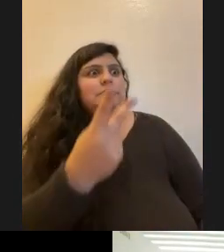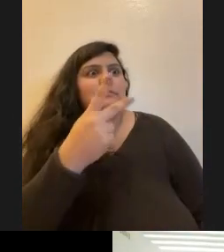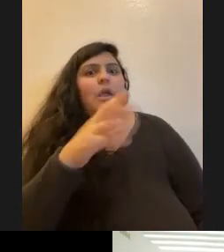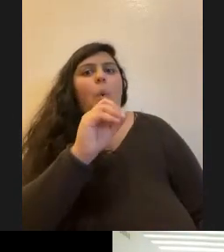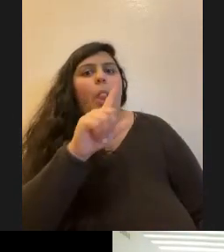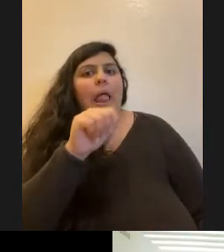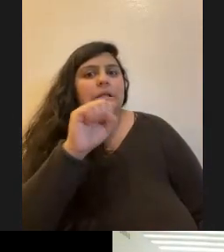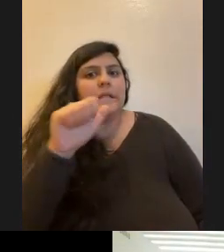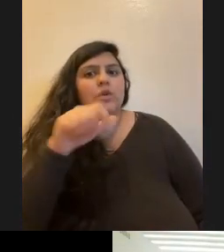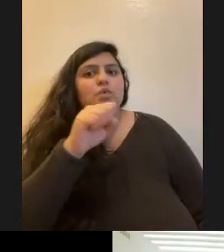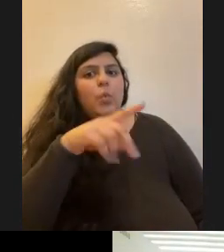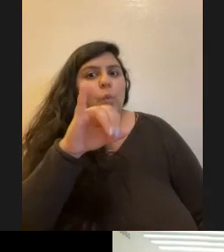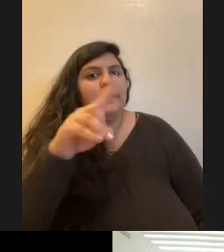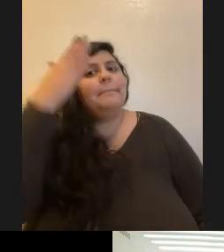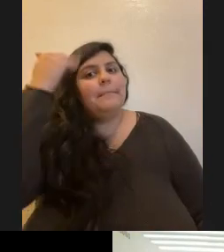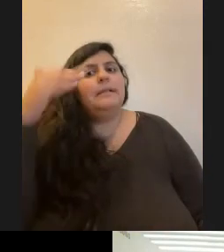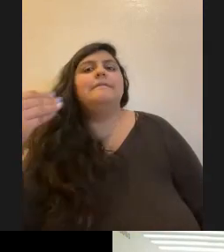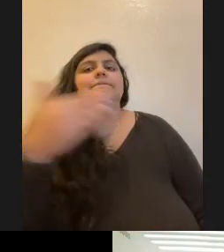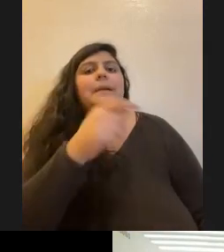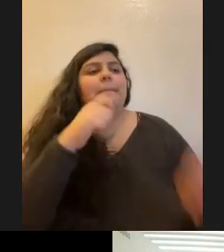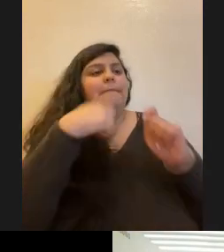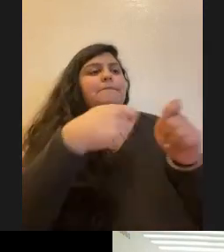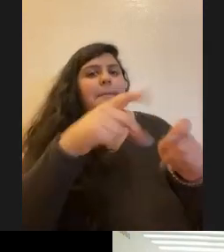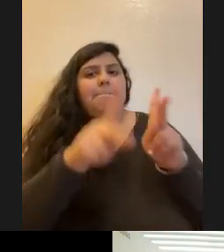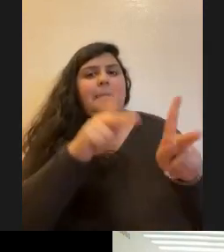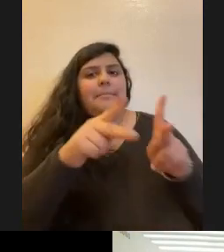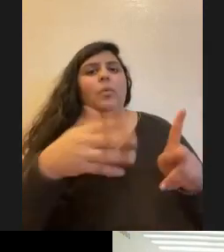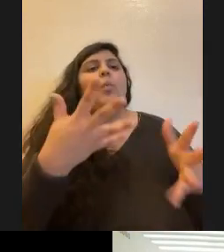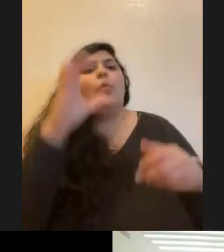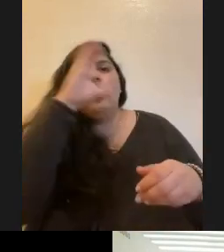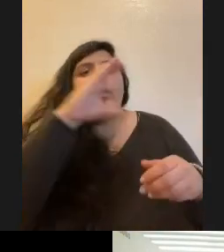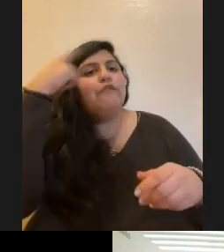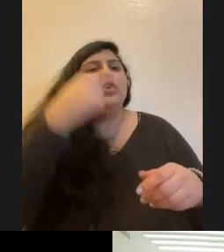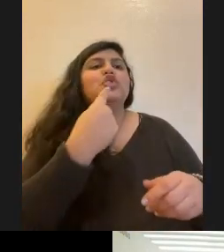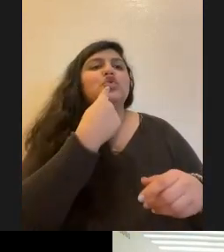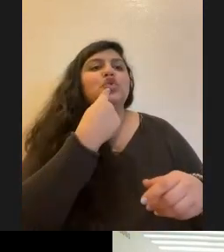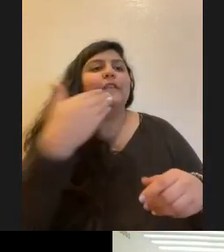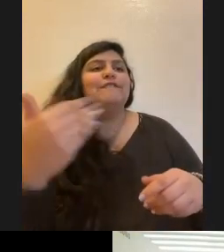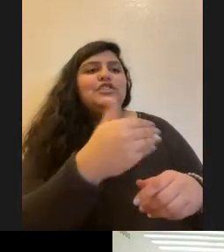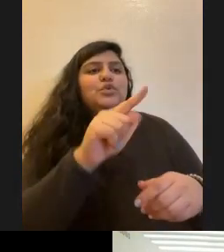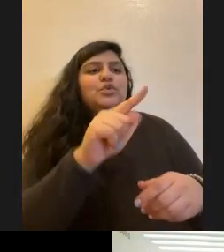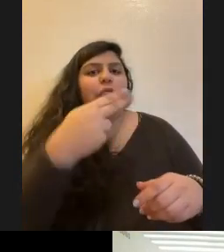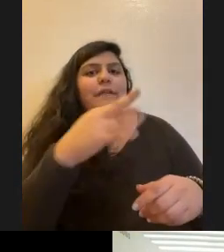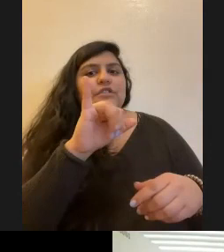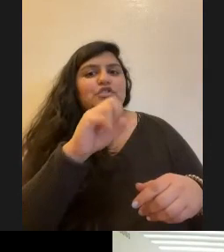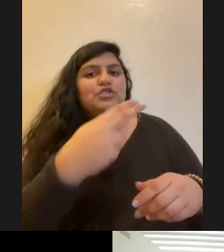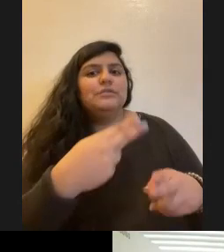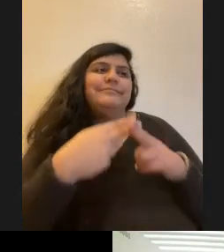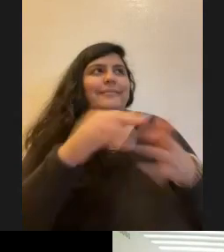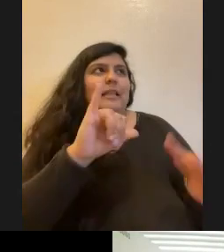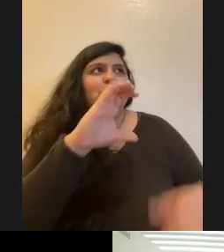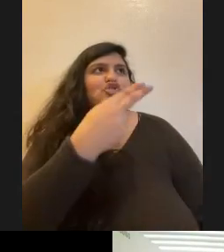because fisher people were fishing for Antarctic toothfish, which on a menu might be called Chilean sea